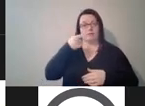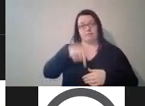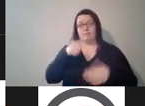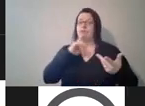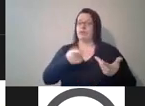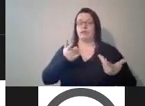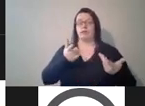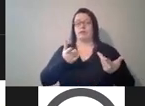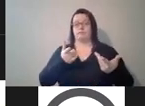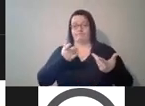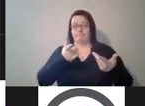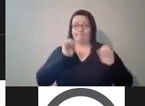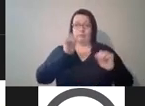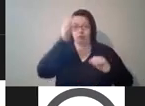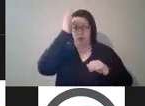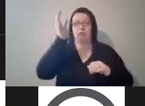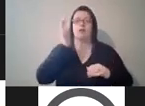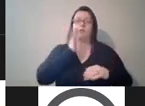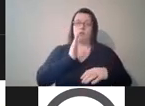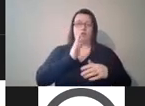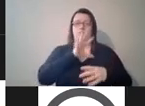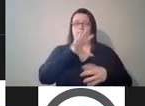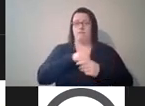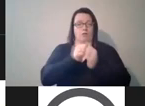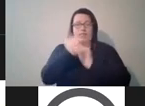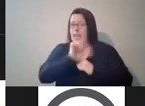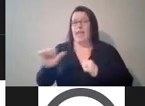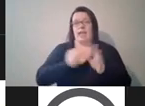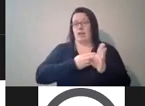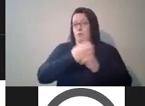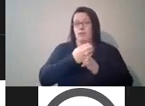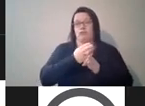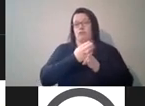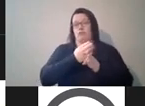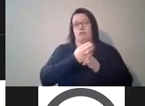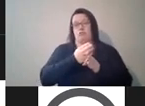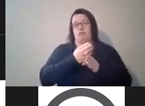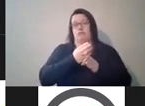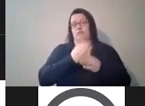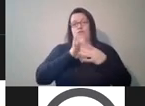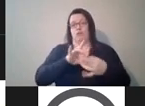concept that will touch any and all lines of business and practice that we would get into.